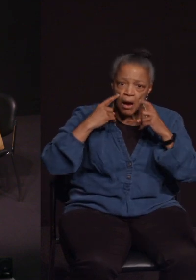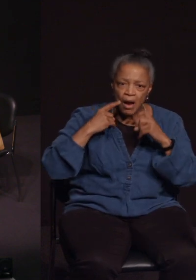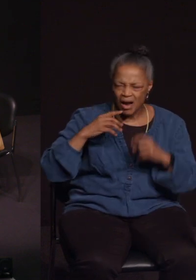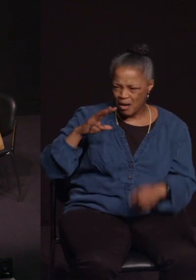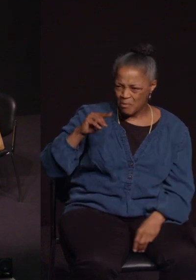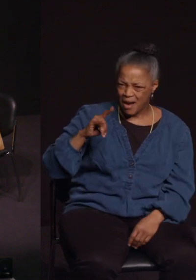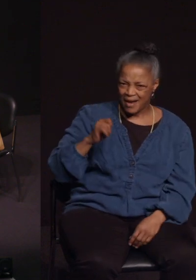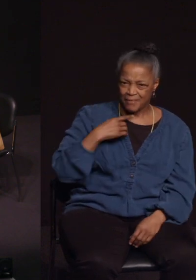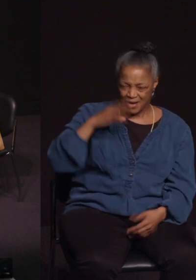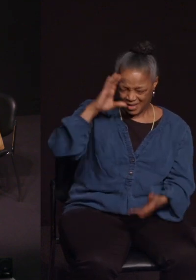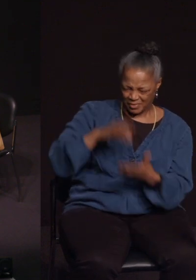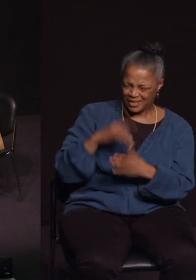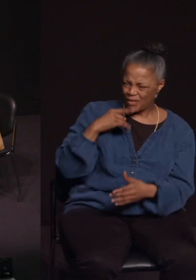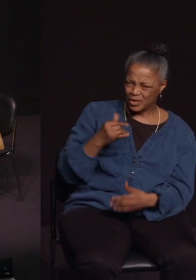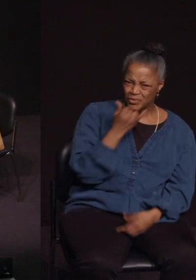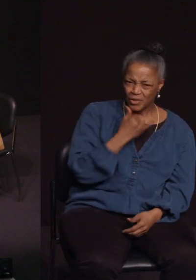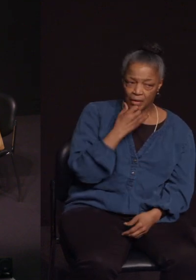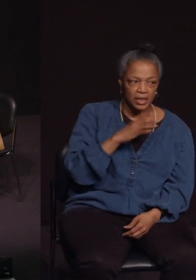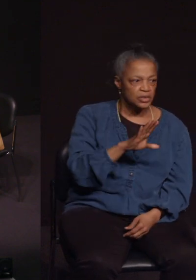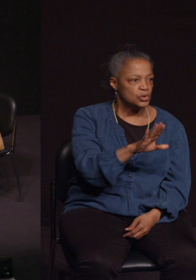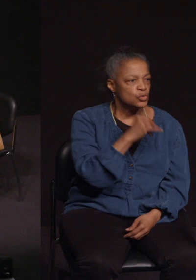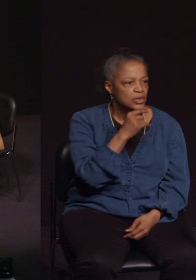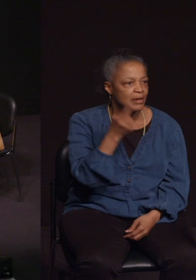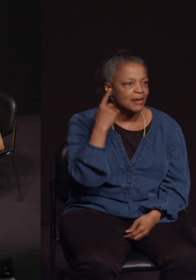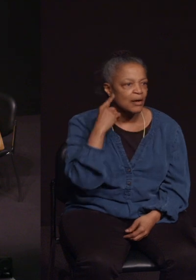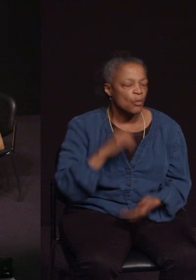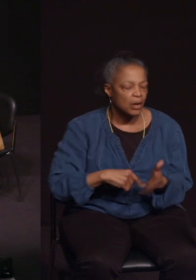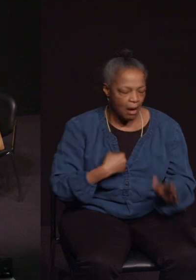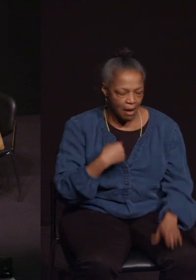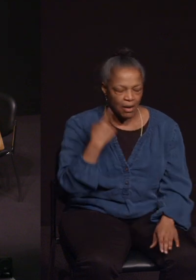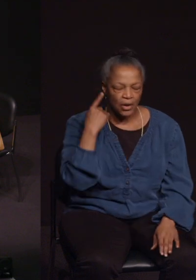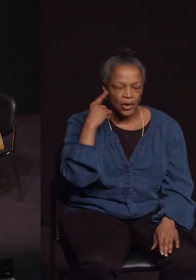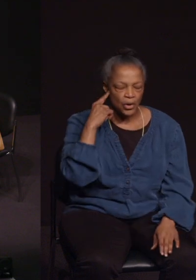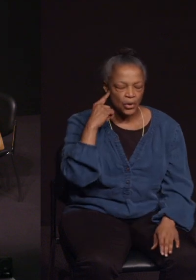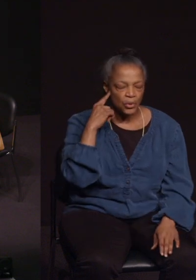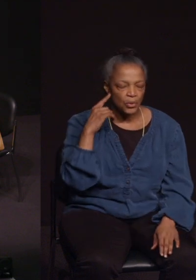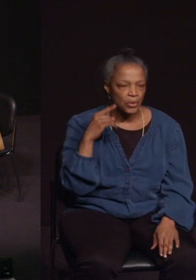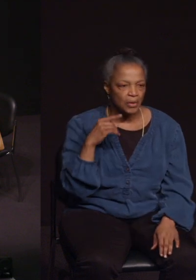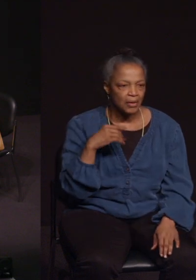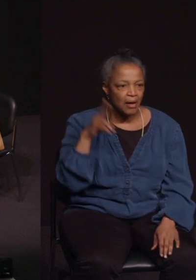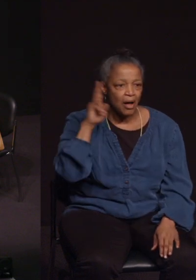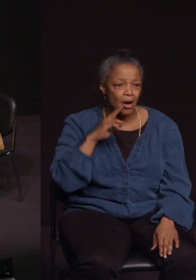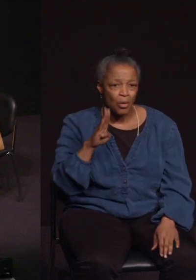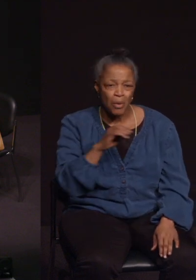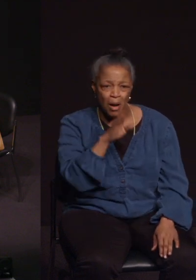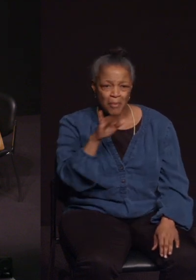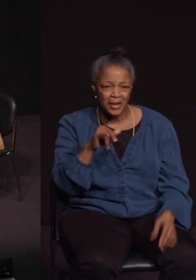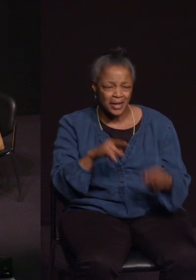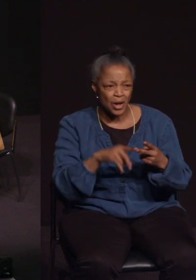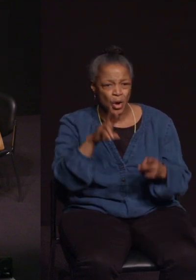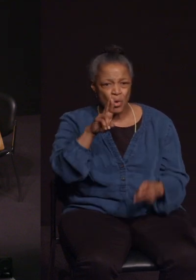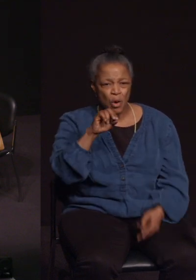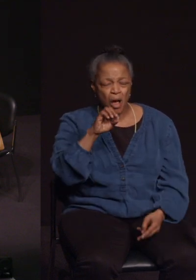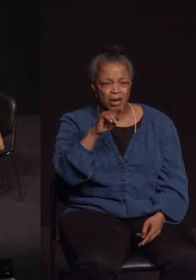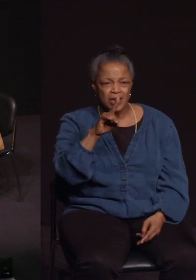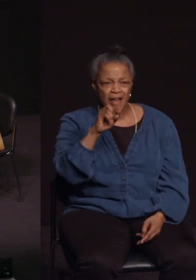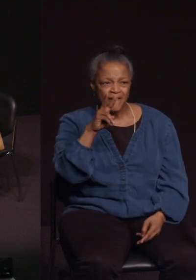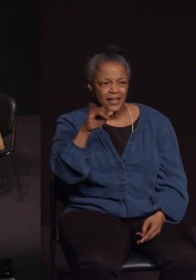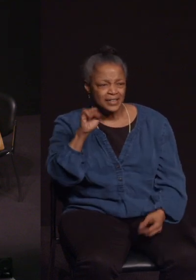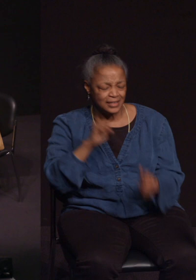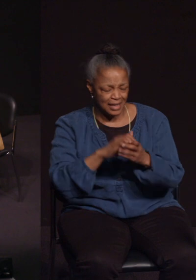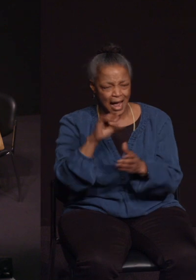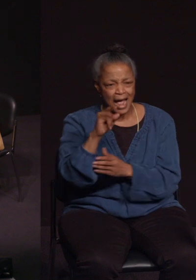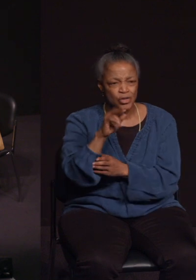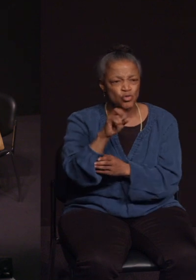like, what's wrong? I was like, bro, you did not hear what I was hearing. It was Mike, Uncle Bobby, Ron Davis, Andrew